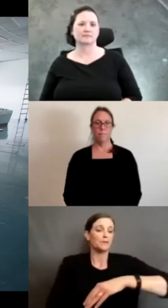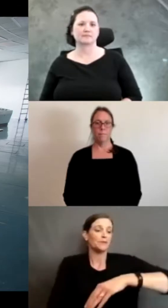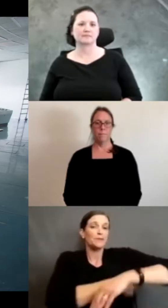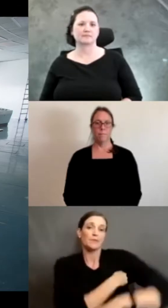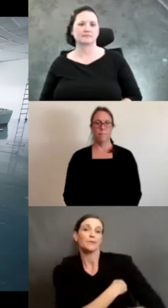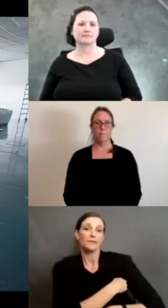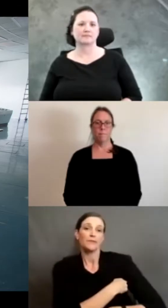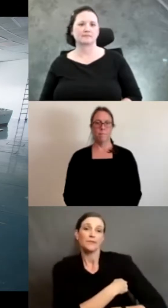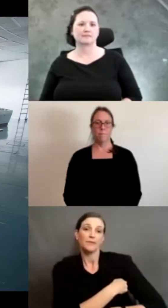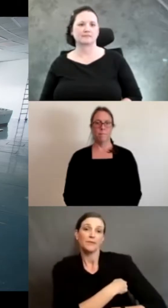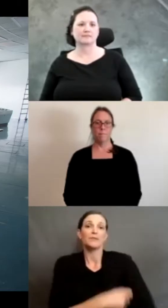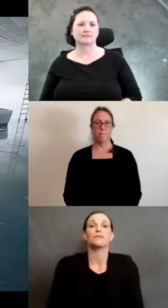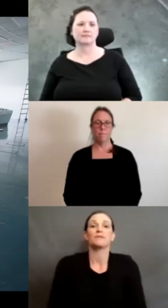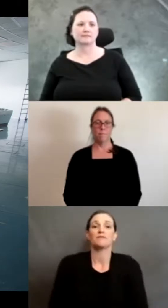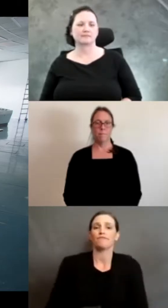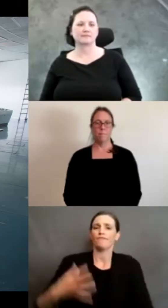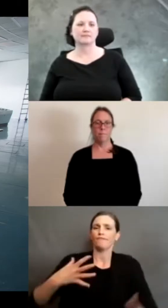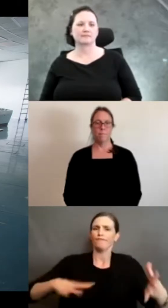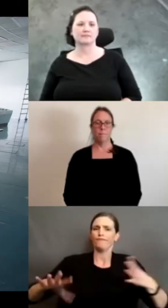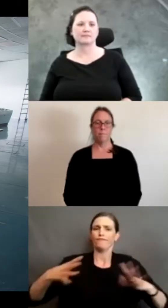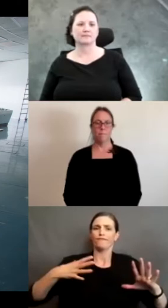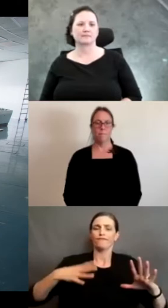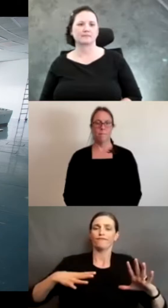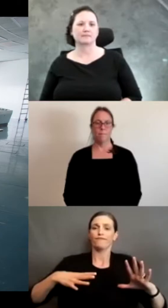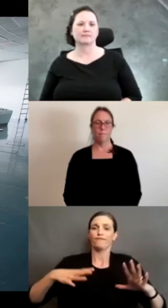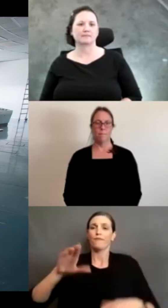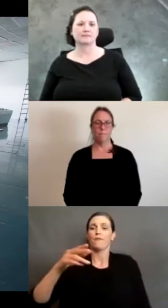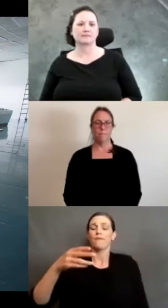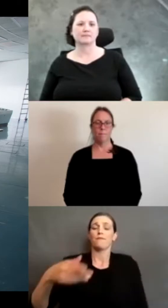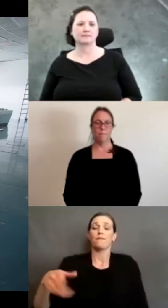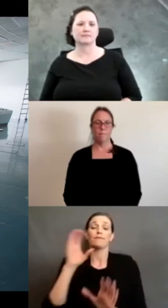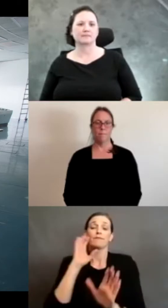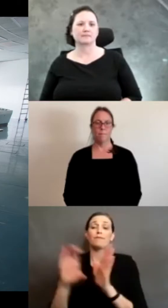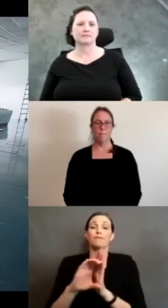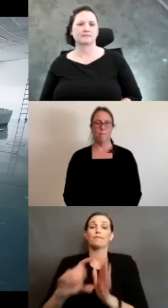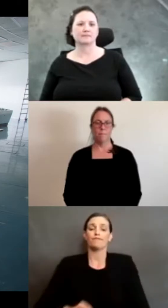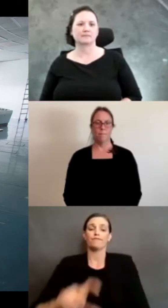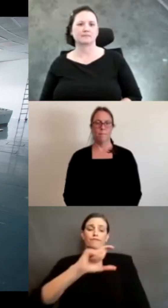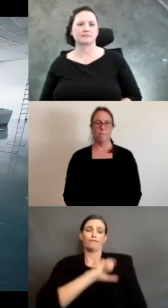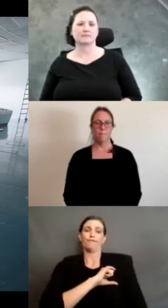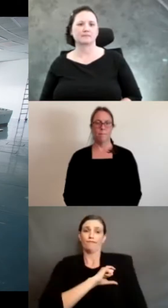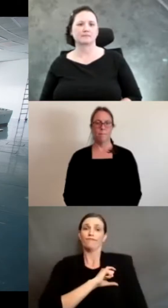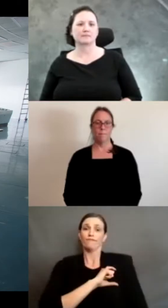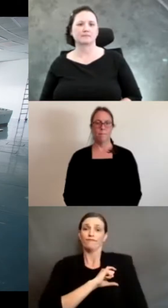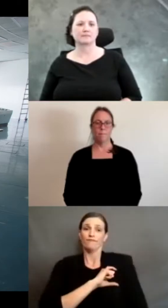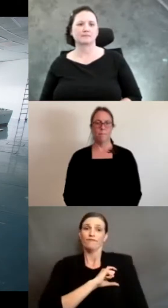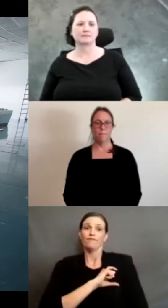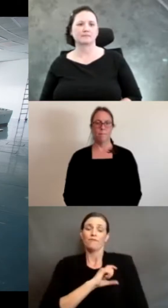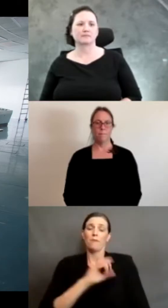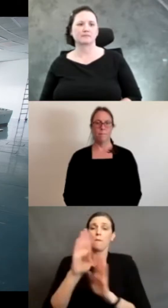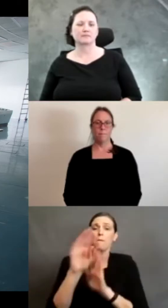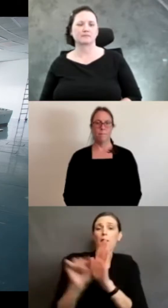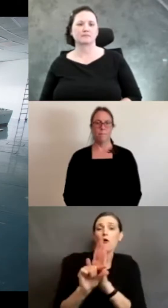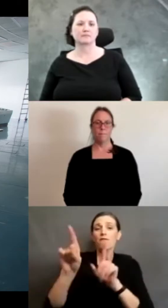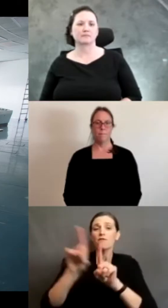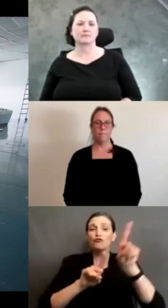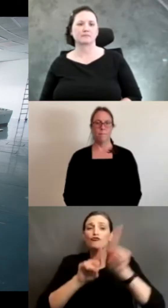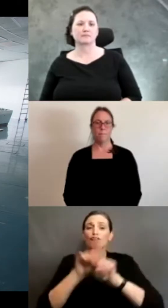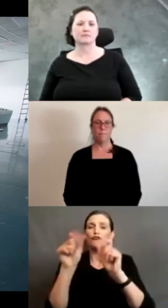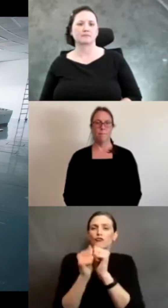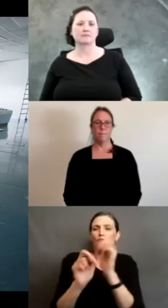are wearing suits with a patch of the logo for the mission. On a background of stars, a rocket made of straight canes.